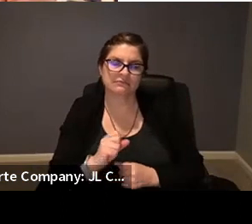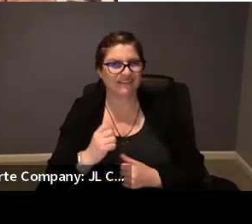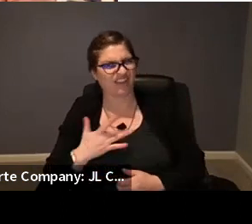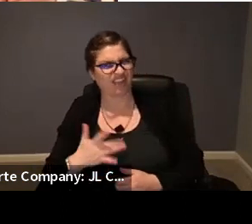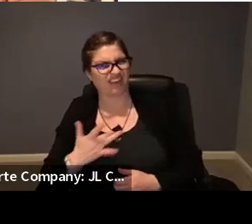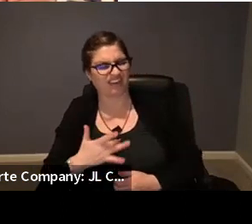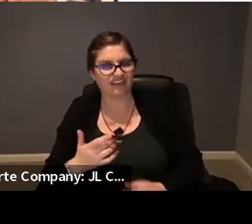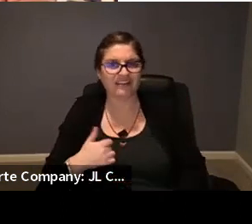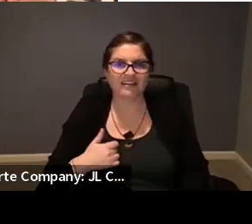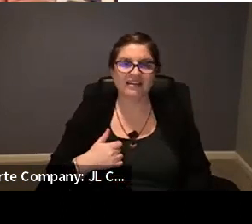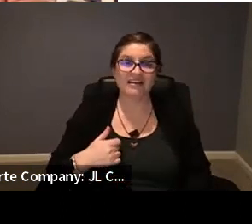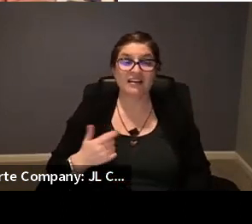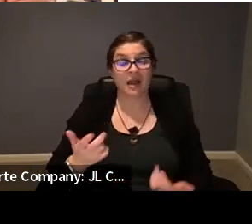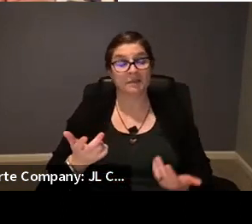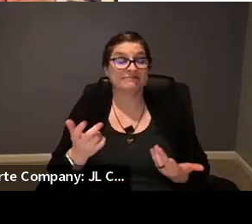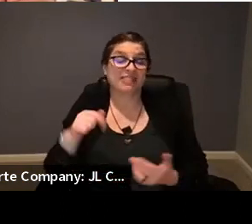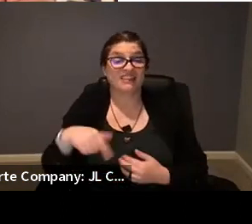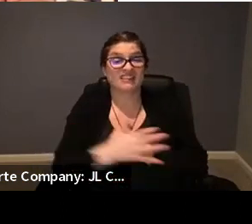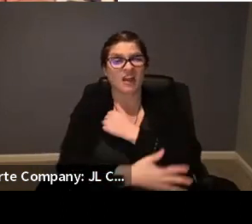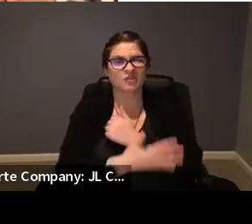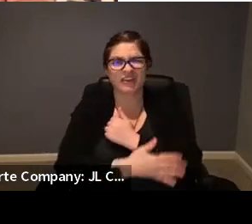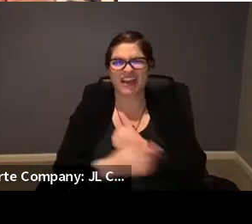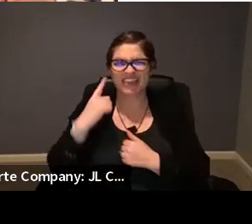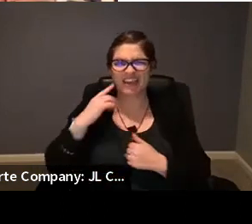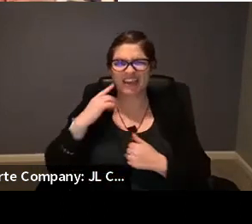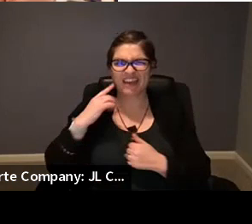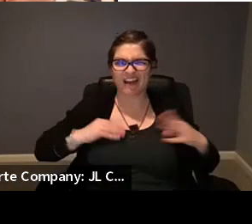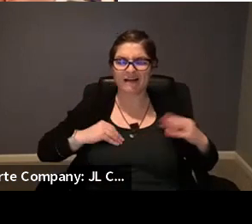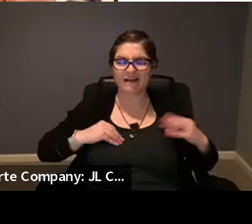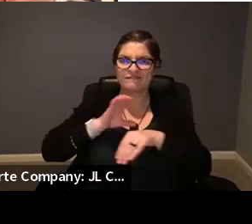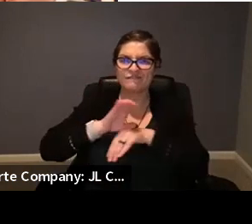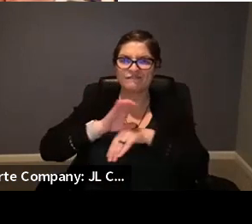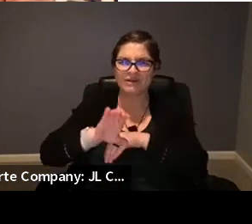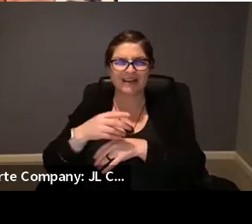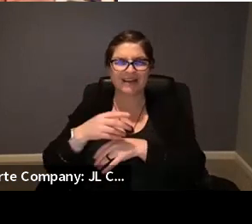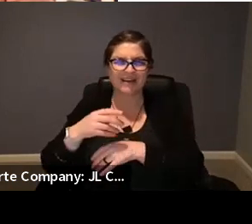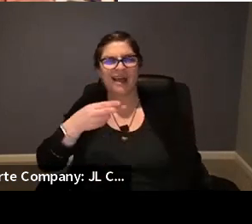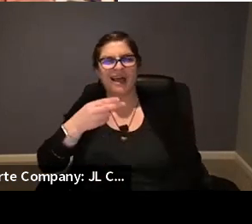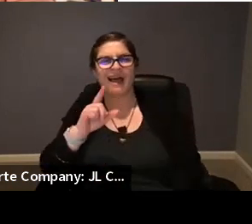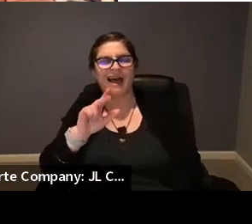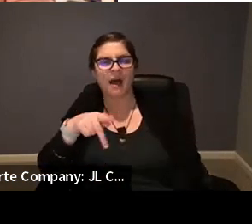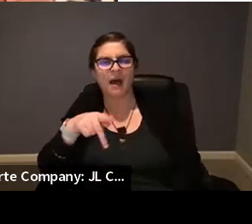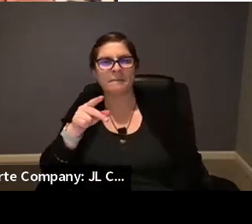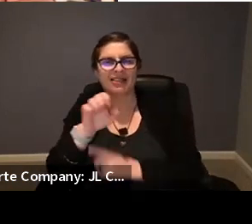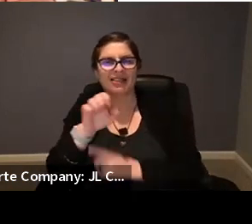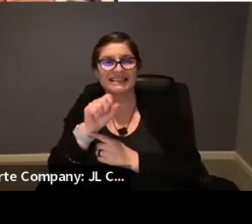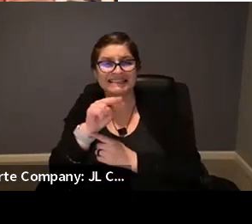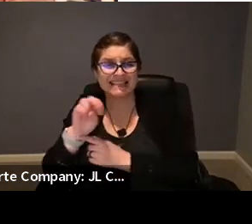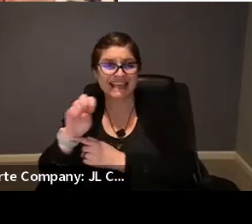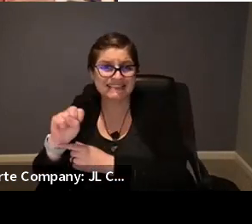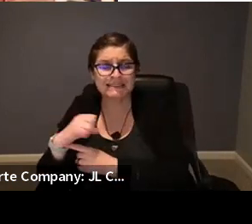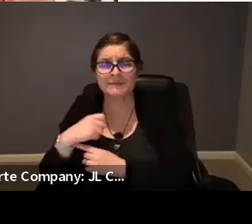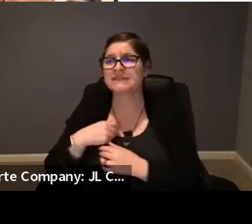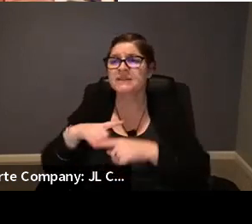think embraces forced helplessness. So it's where we are. And so it's, for me, it's all about just keeping